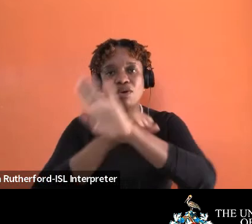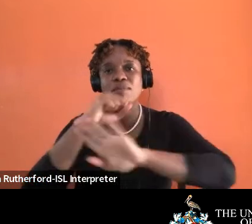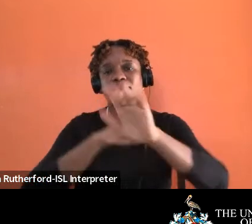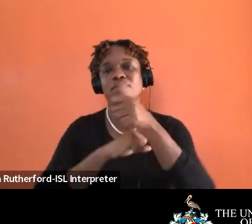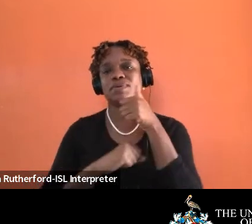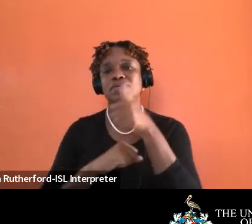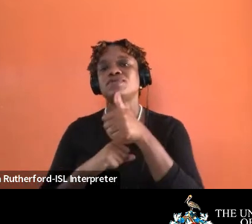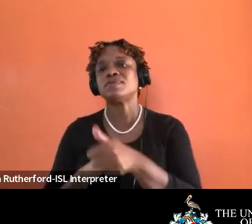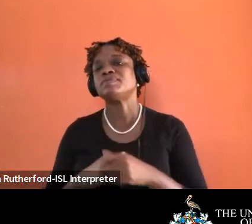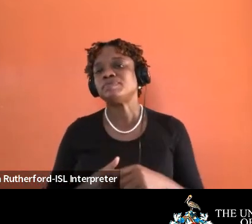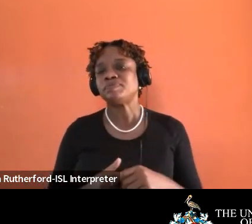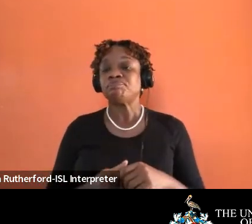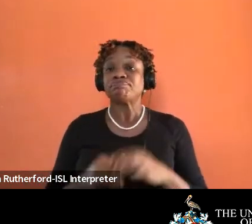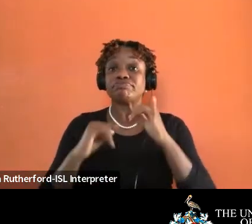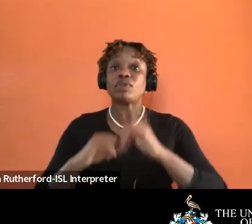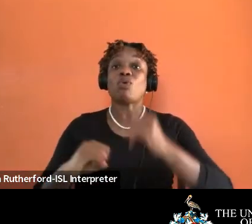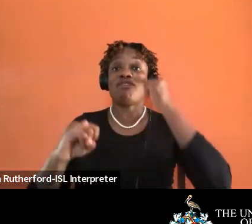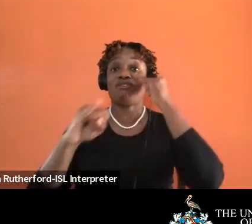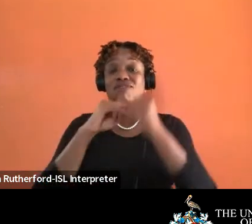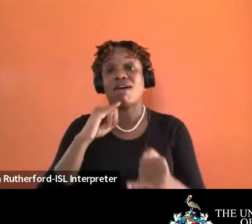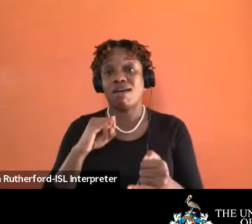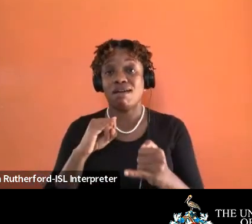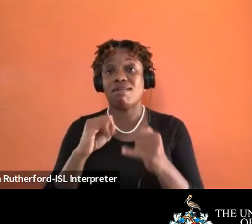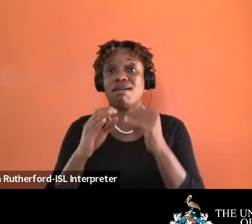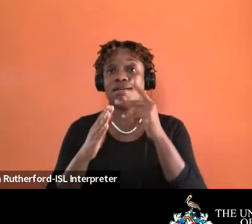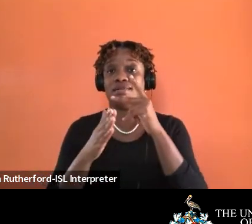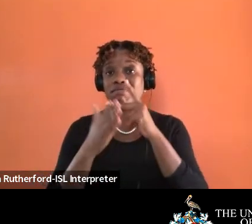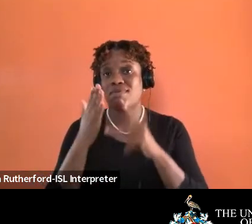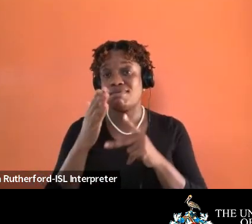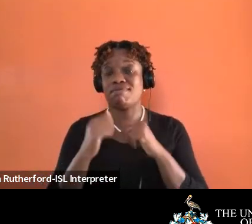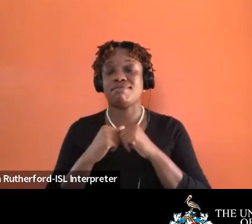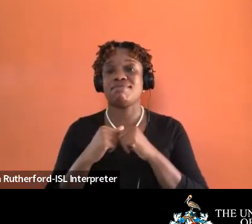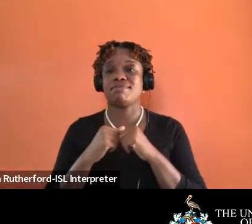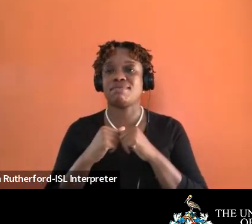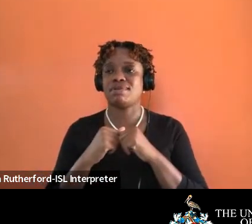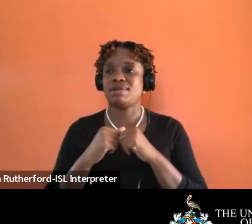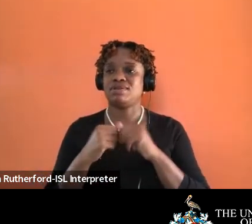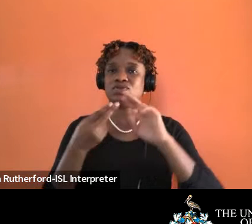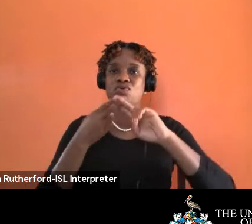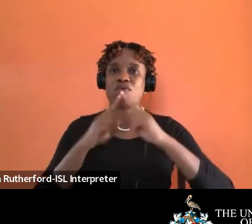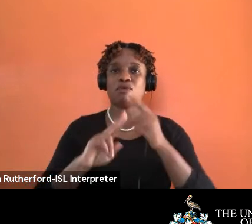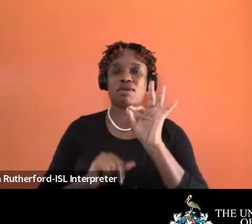session for the day, and that is session 9.